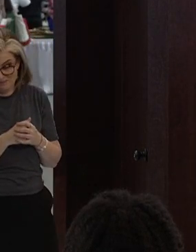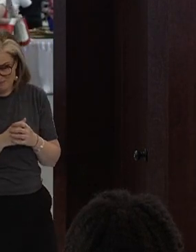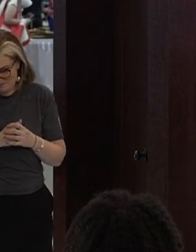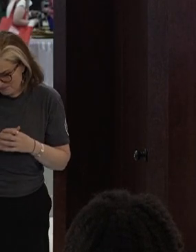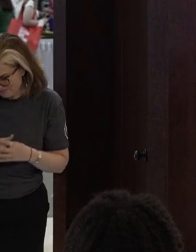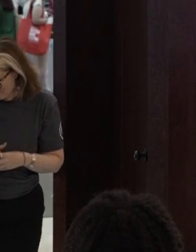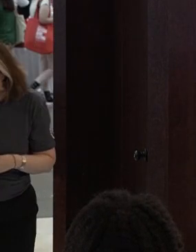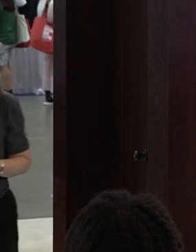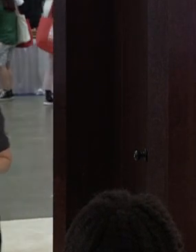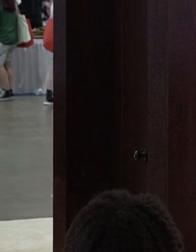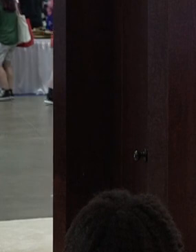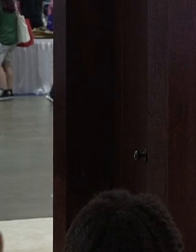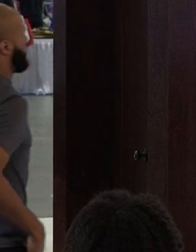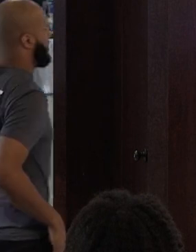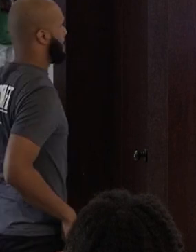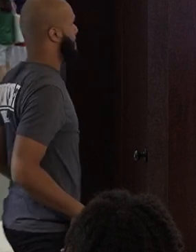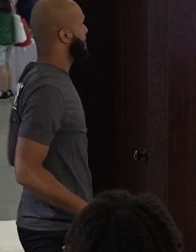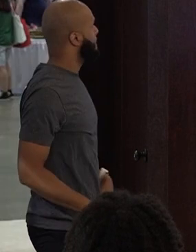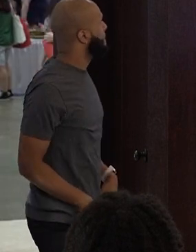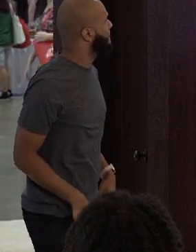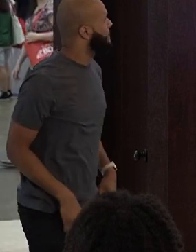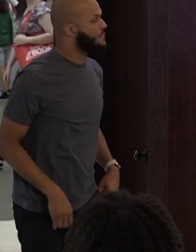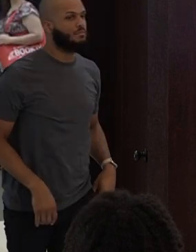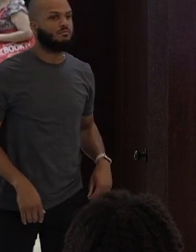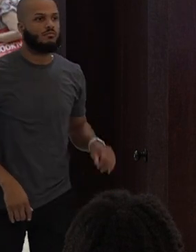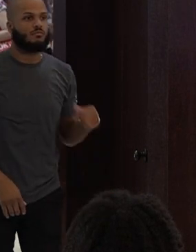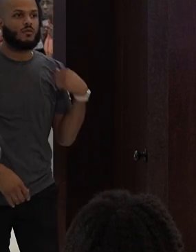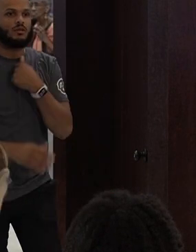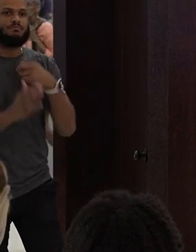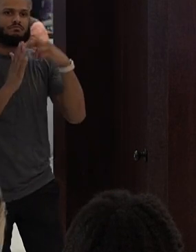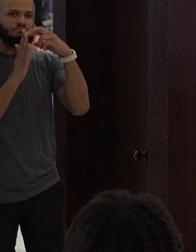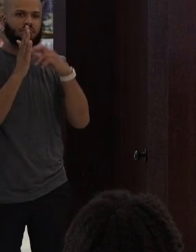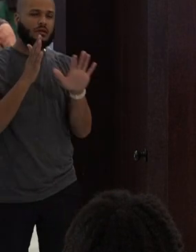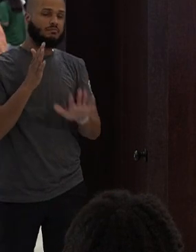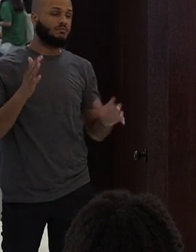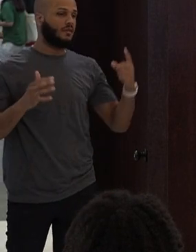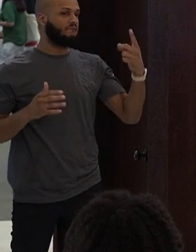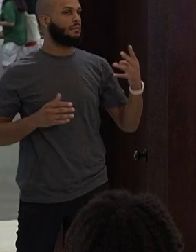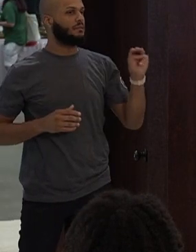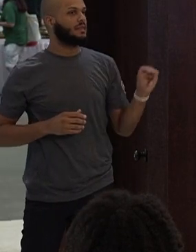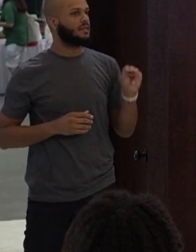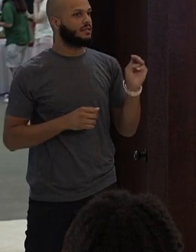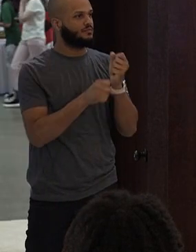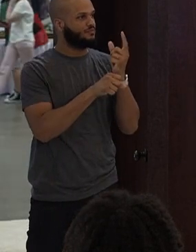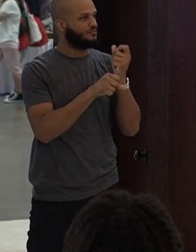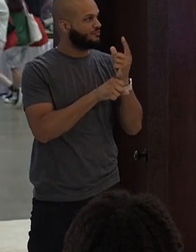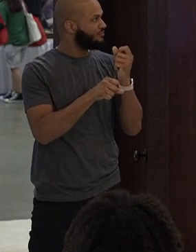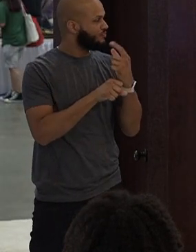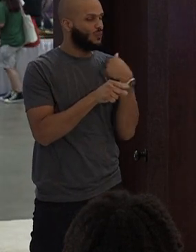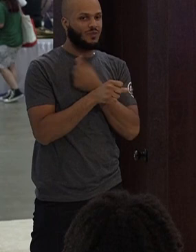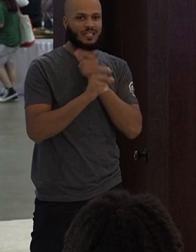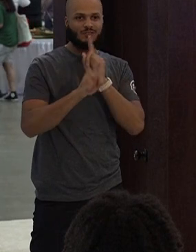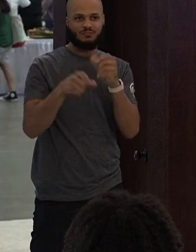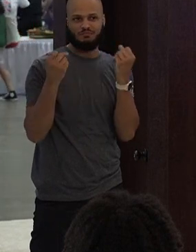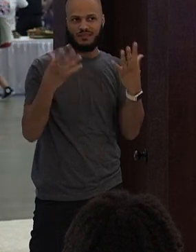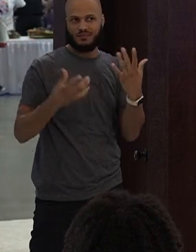We register almost 500,000 claims to copyright every year. We answer a lot of